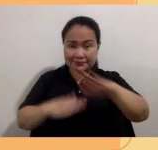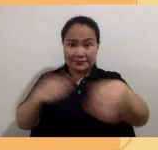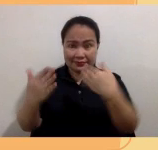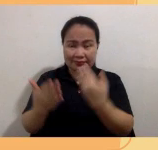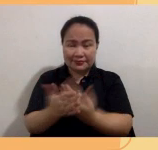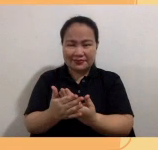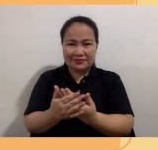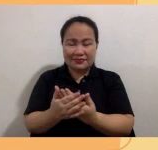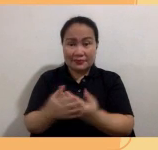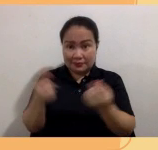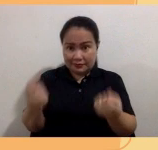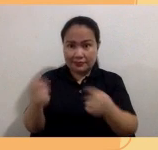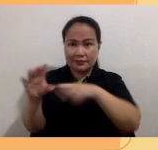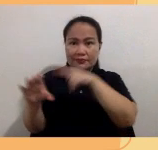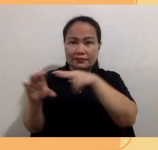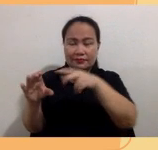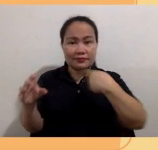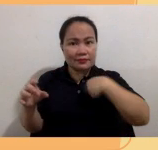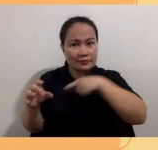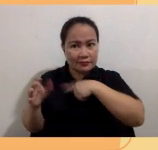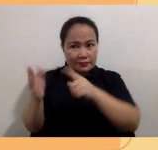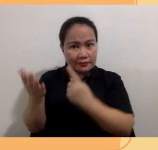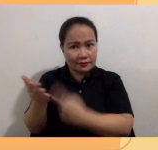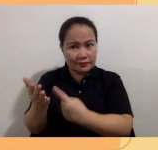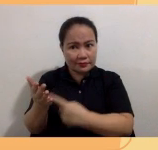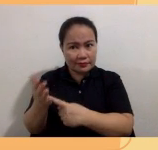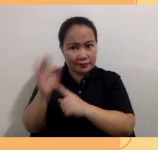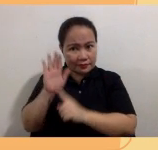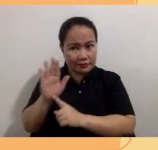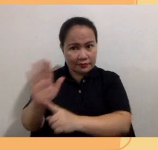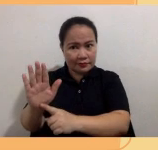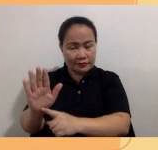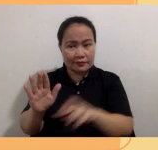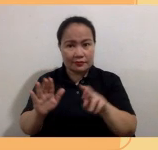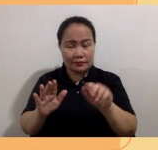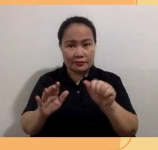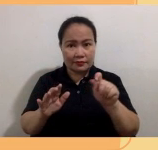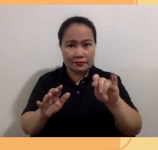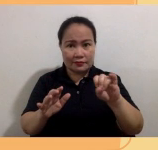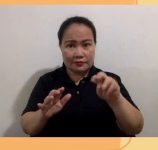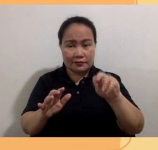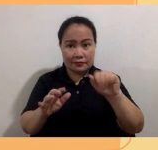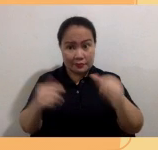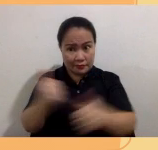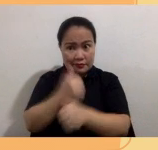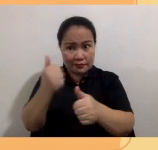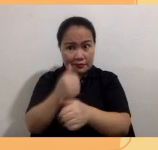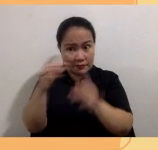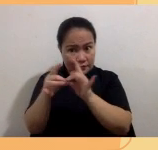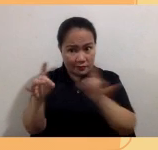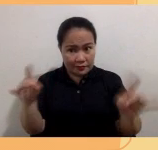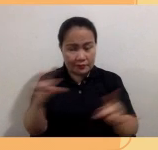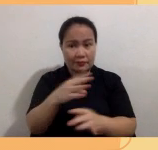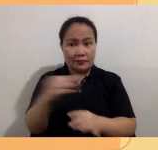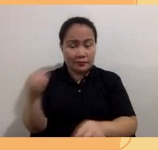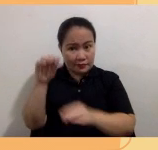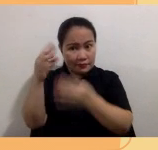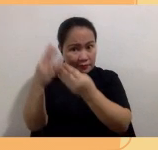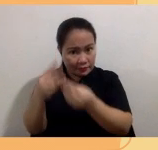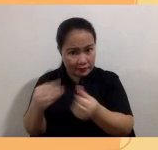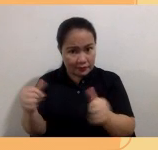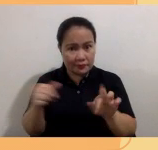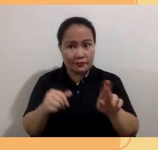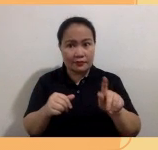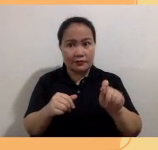Hi mga kawawmat! In this video, we will discuss and illustrate rational algebraic expressions. We will